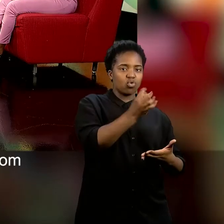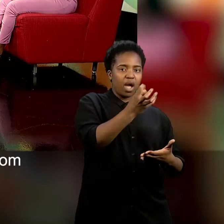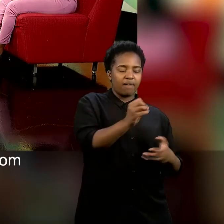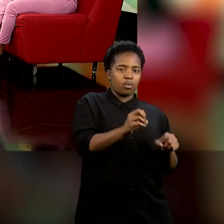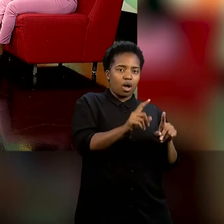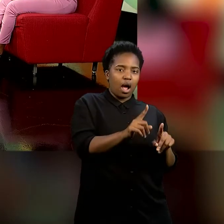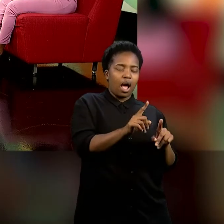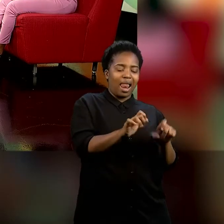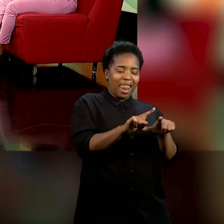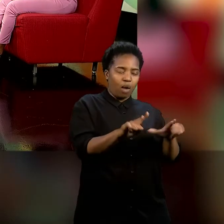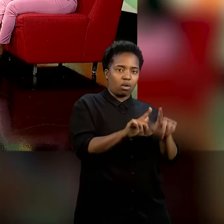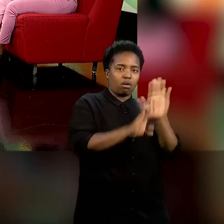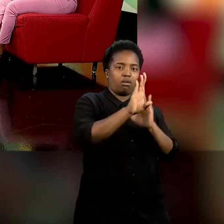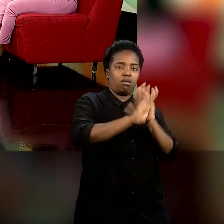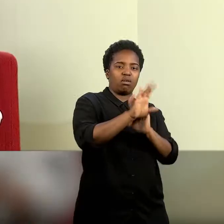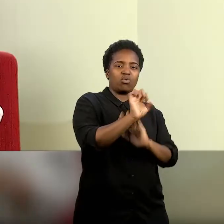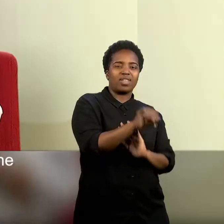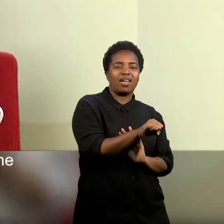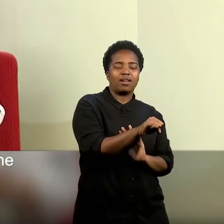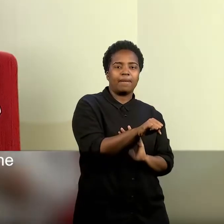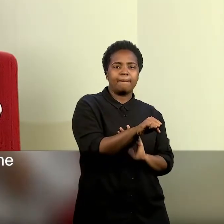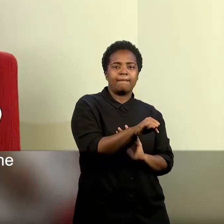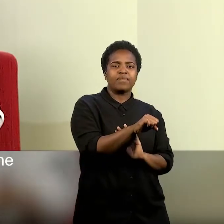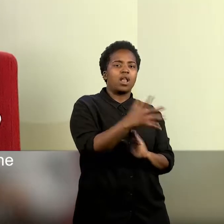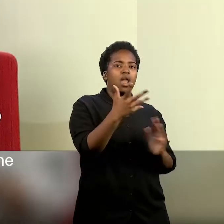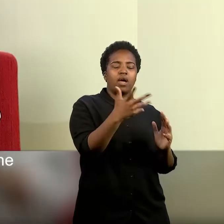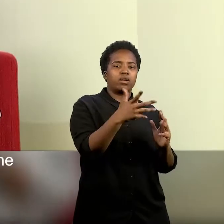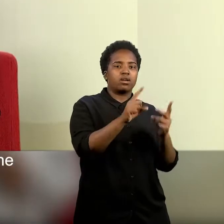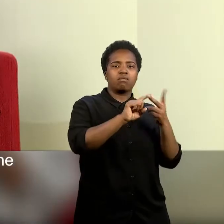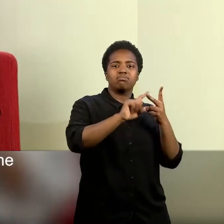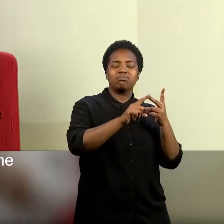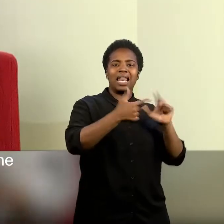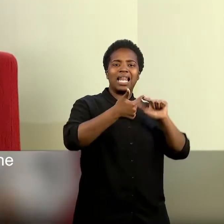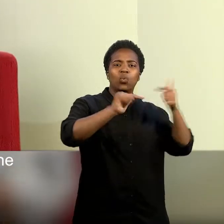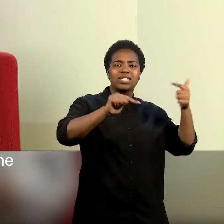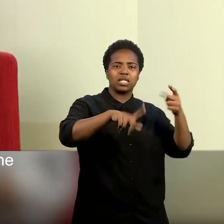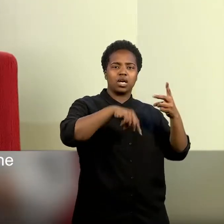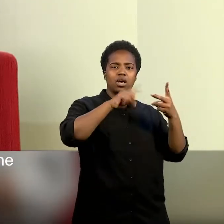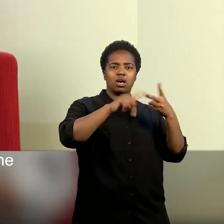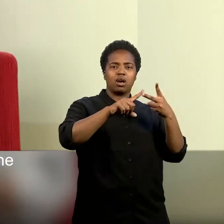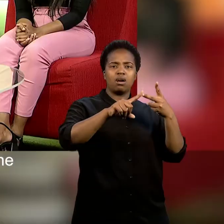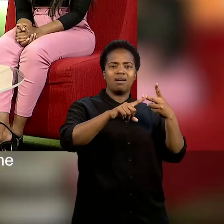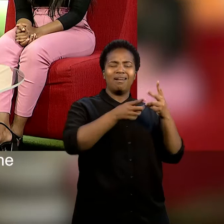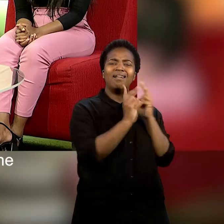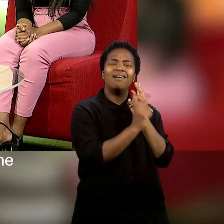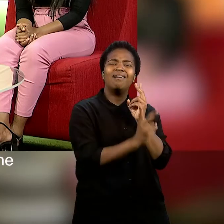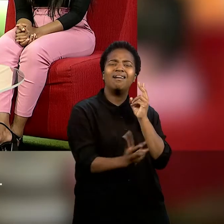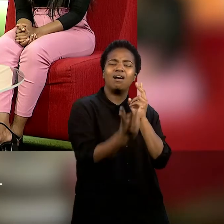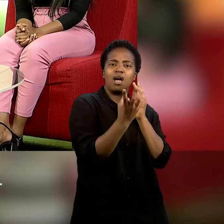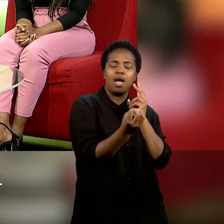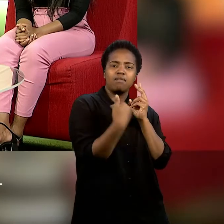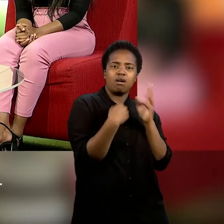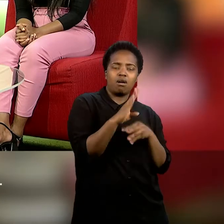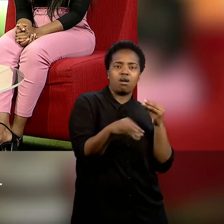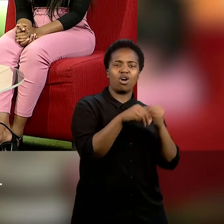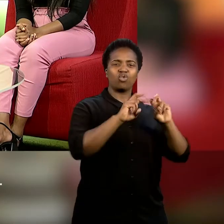give the option of a language to actually be developed, to develop deaf epistemologies, to develop the linguistic side of sign language, as well as